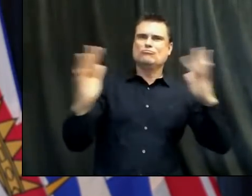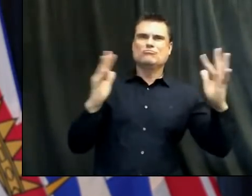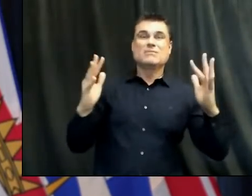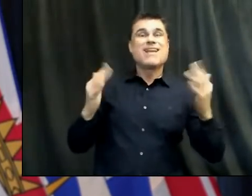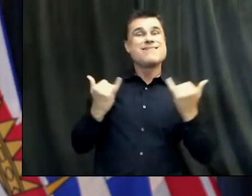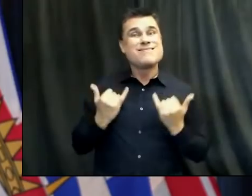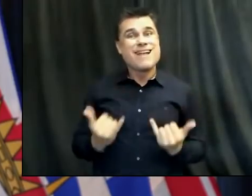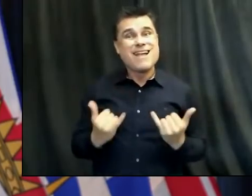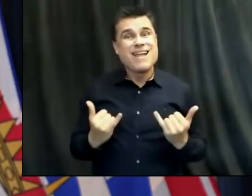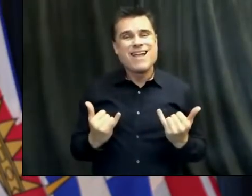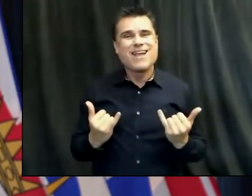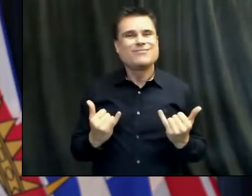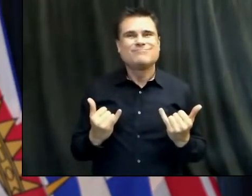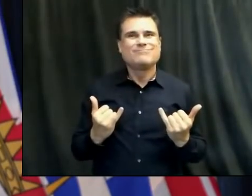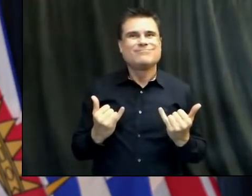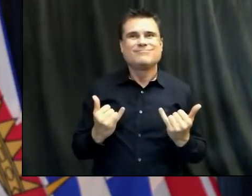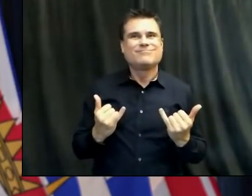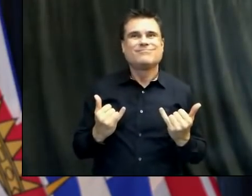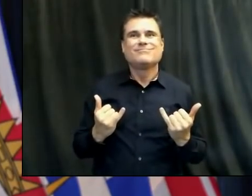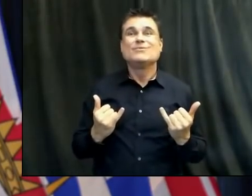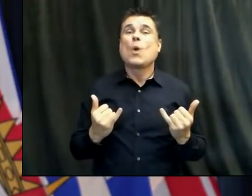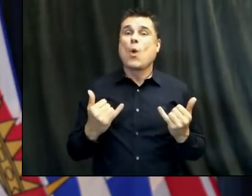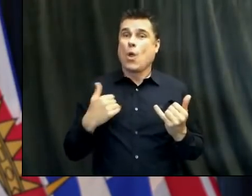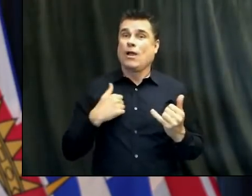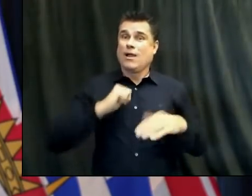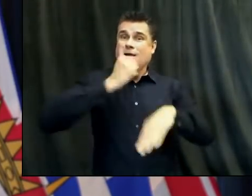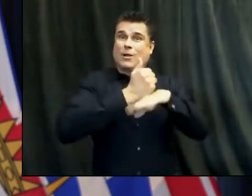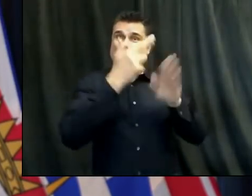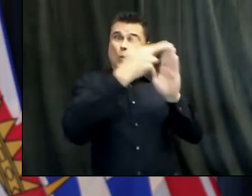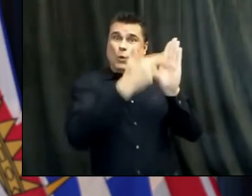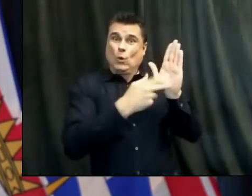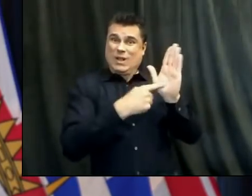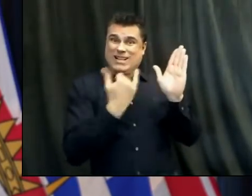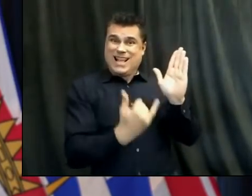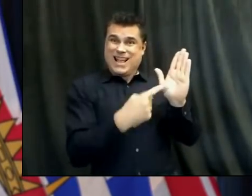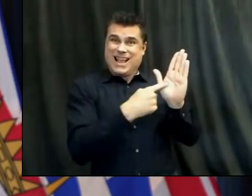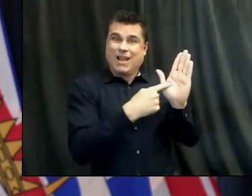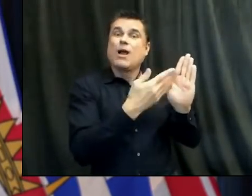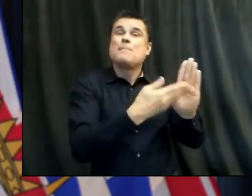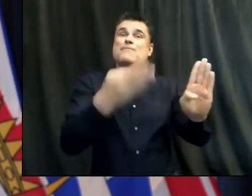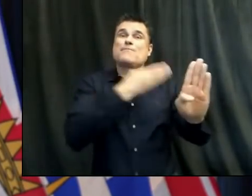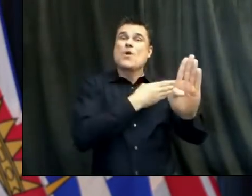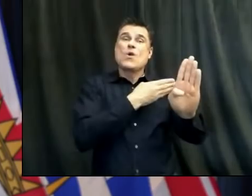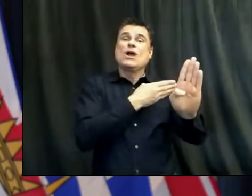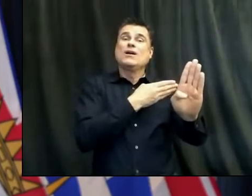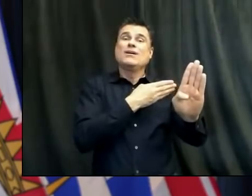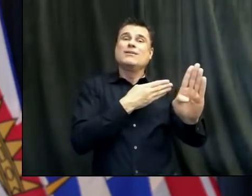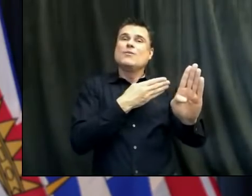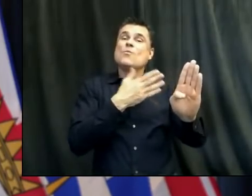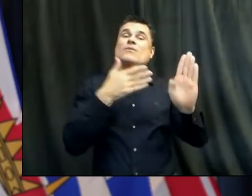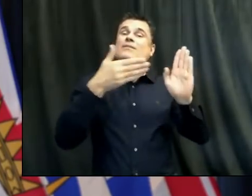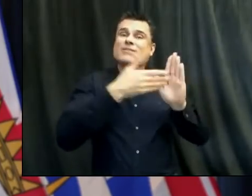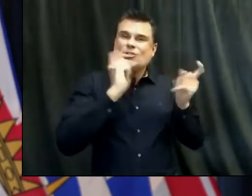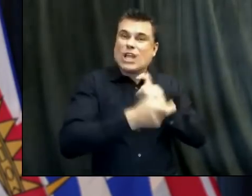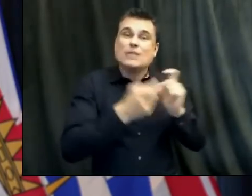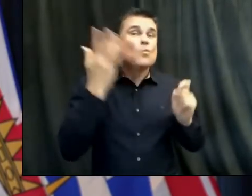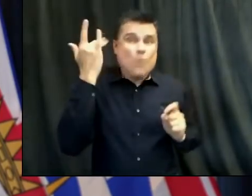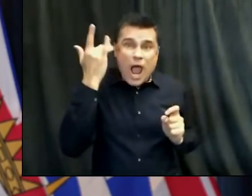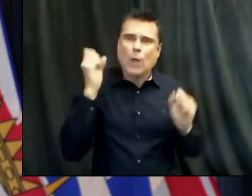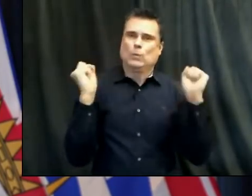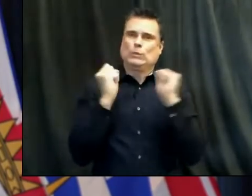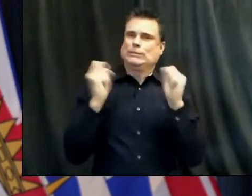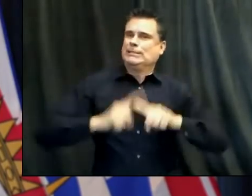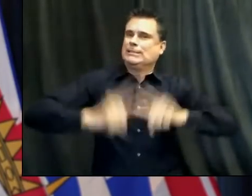So in closed spaces. And when the things that we did in the summer when there was less transmission